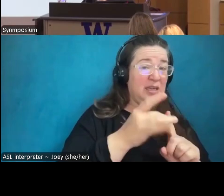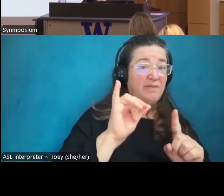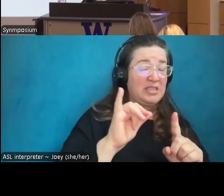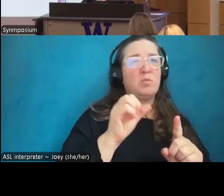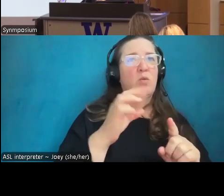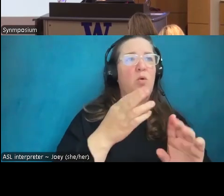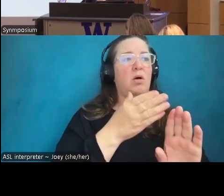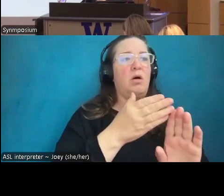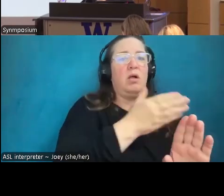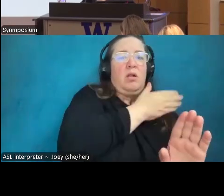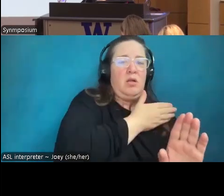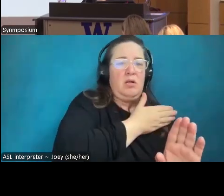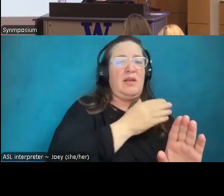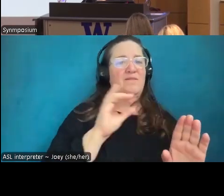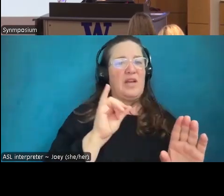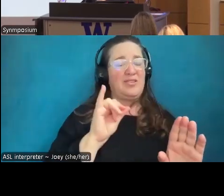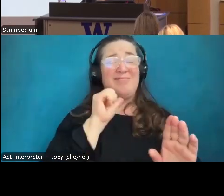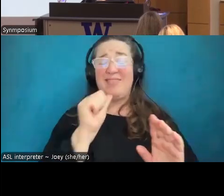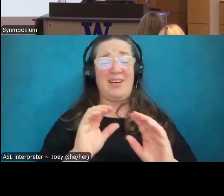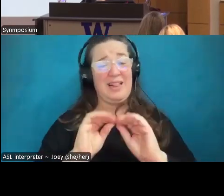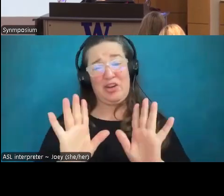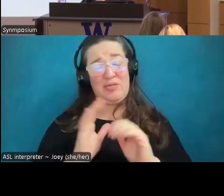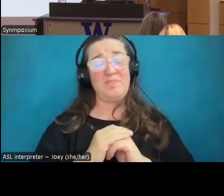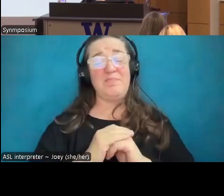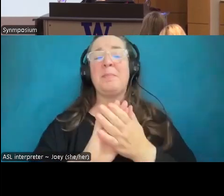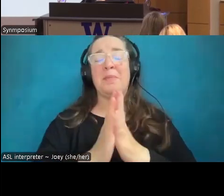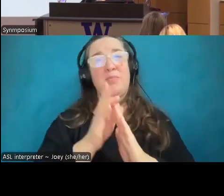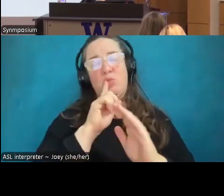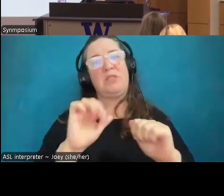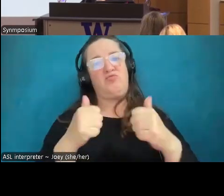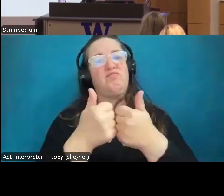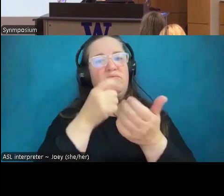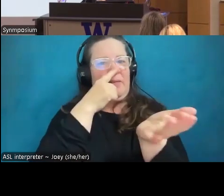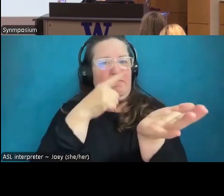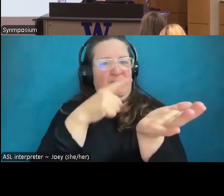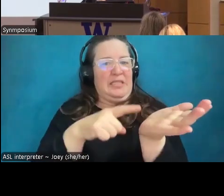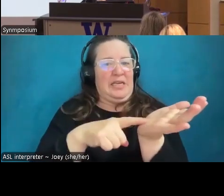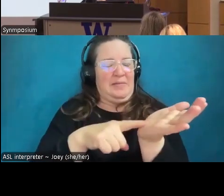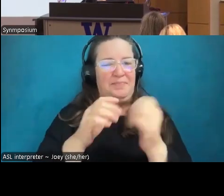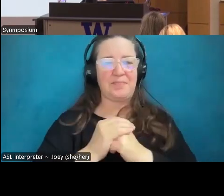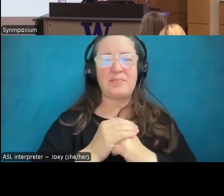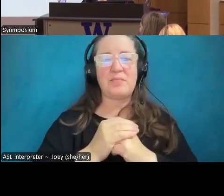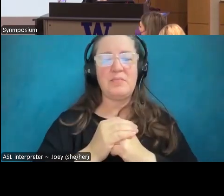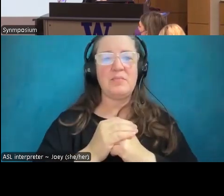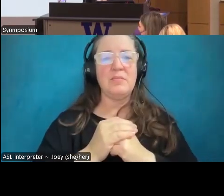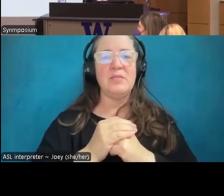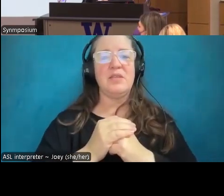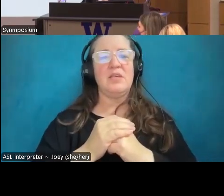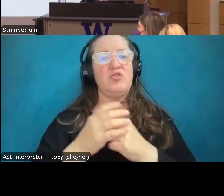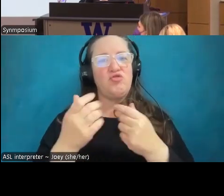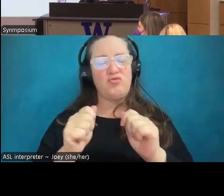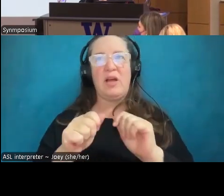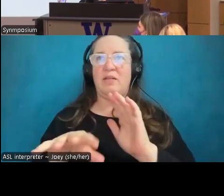is also unclear, and it gets really challenging to investigate that, as you can imagine, to design studies to understand that